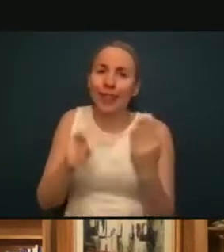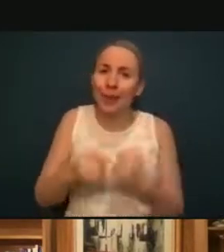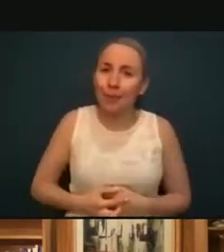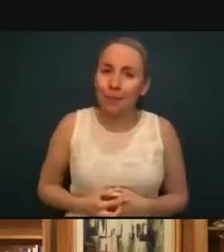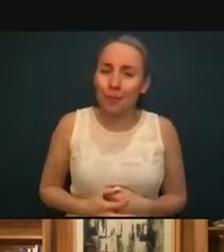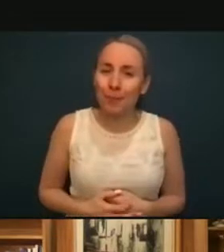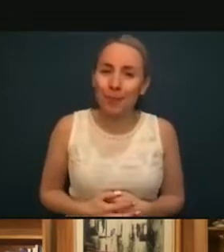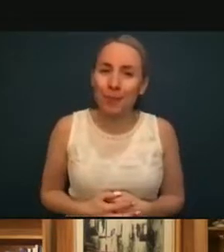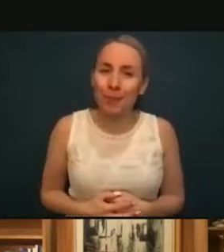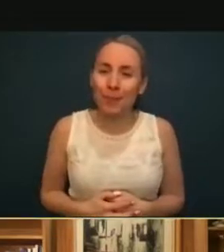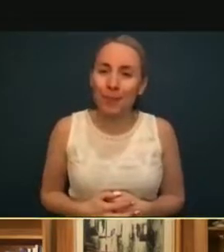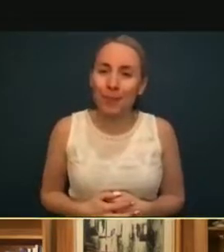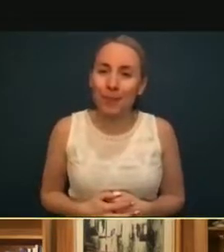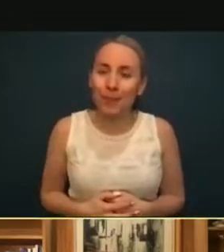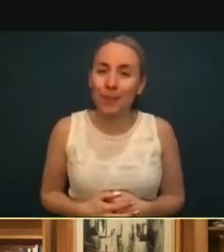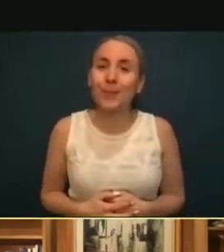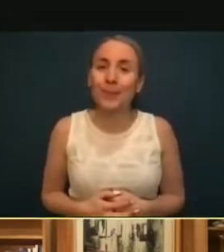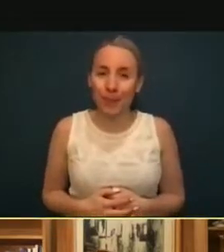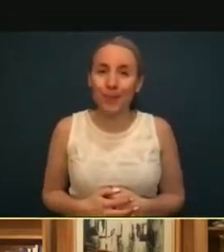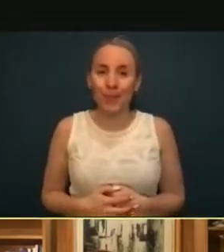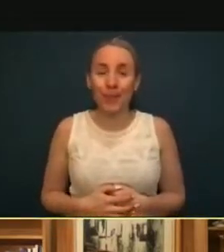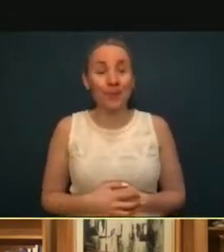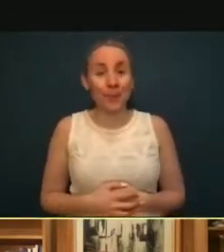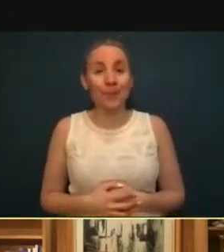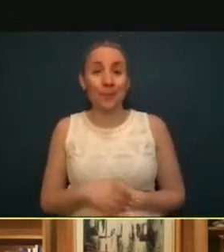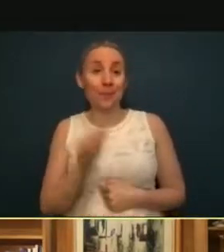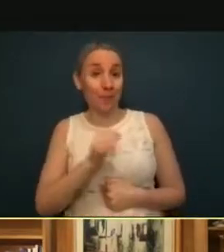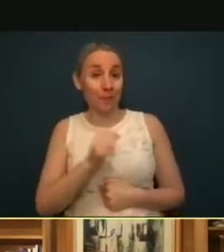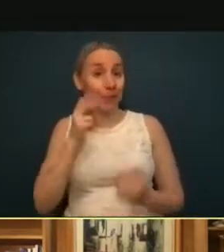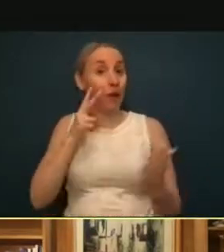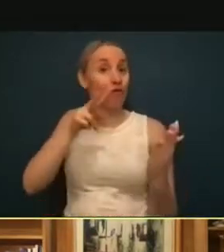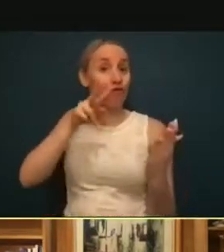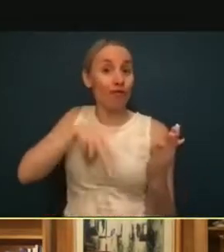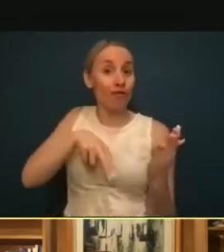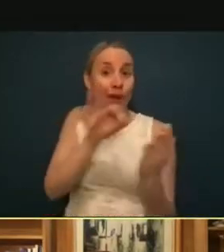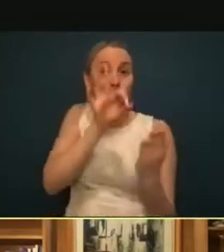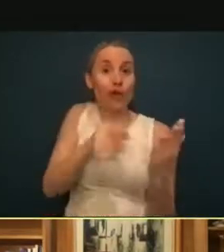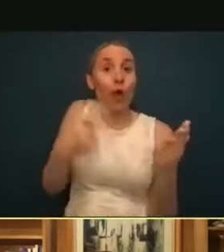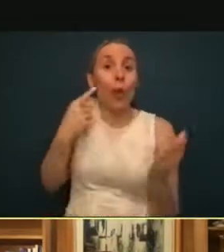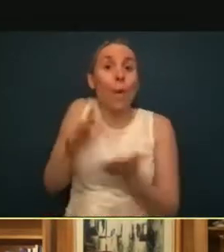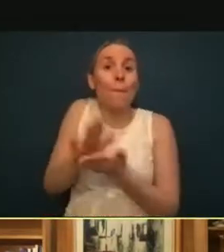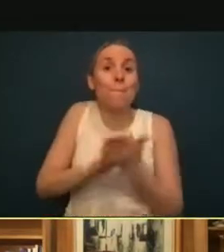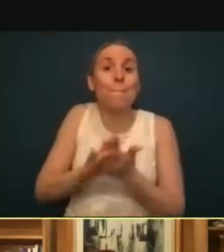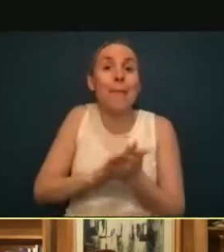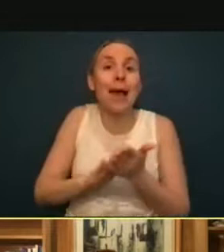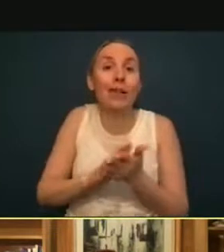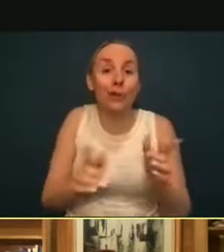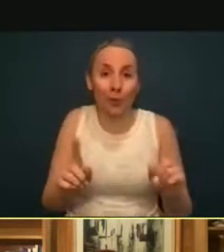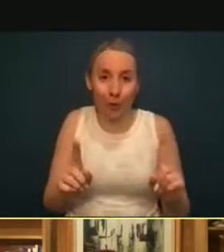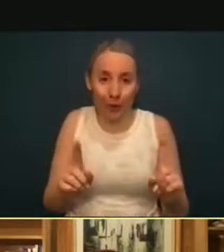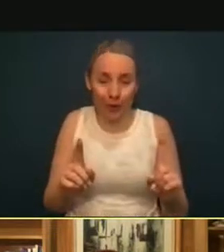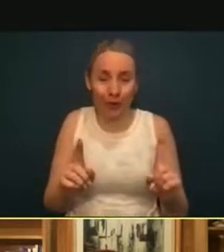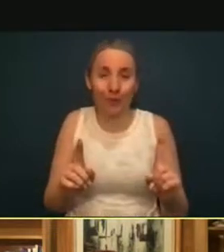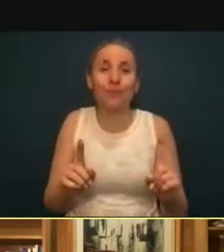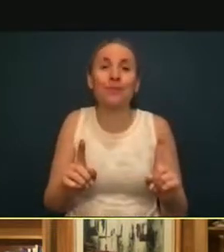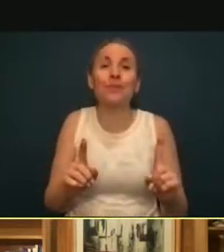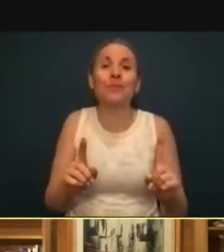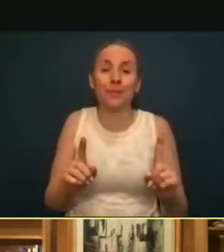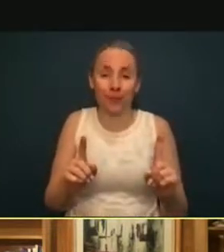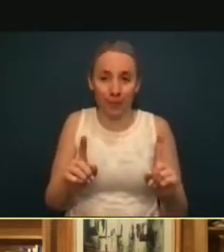it? Yeah, so I read that as or processed it and read it in the